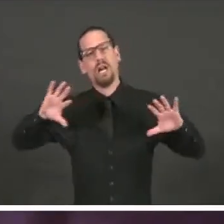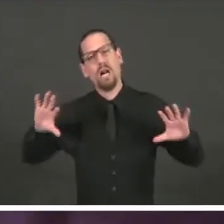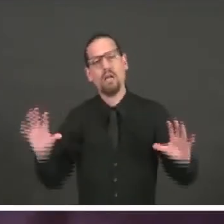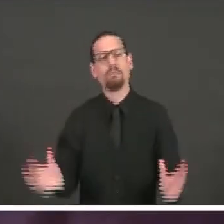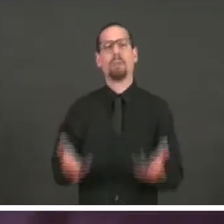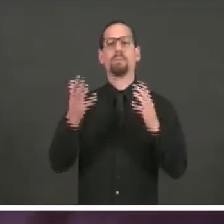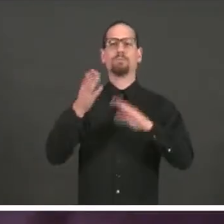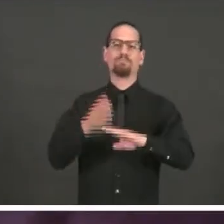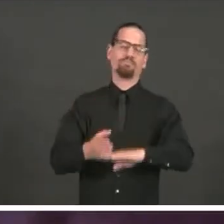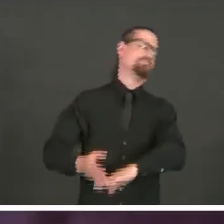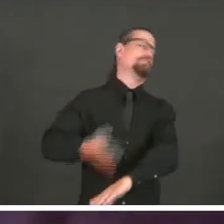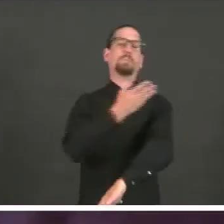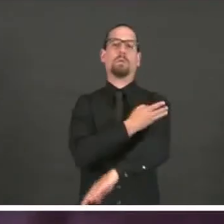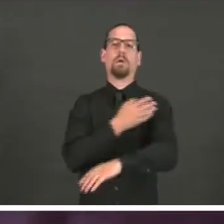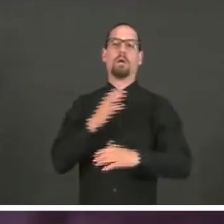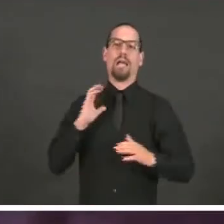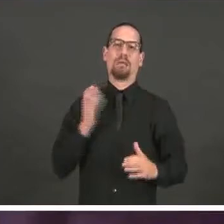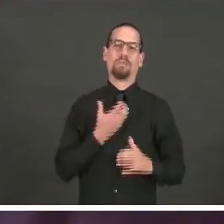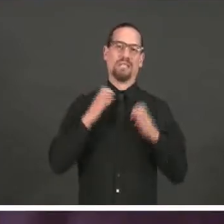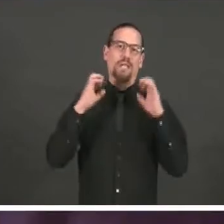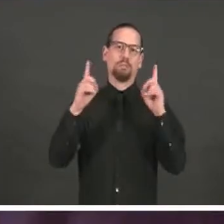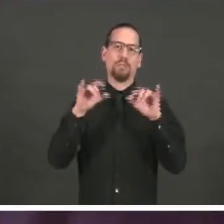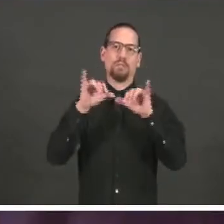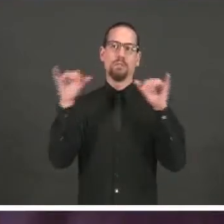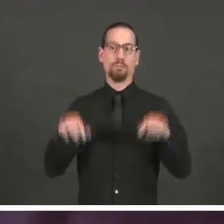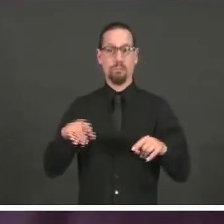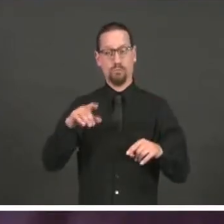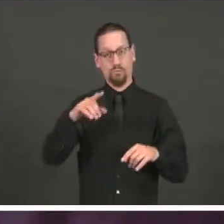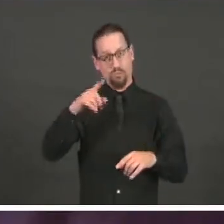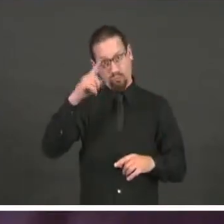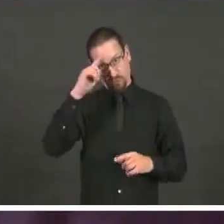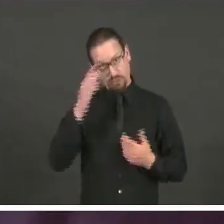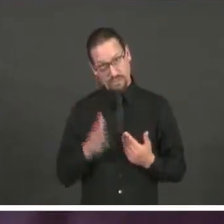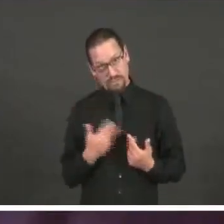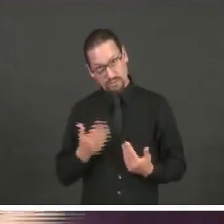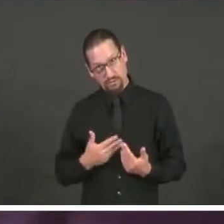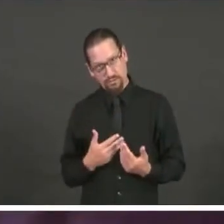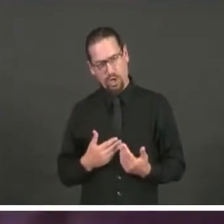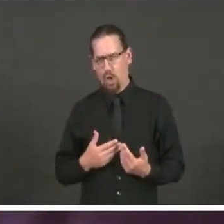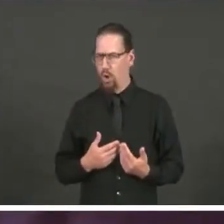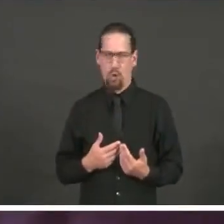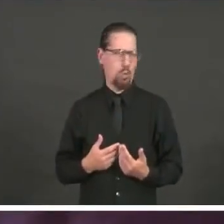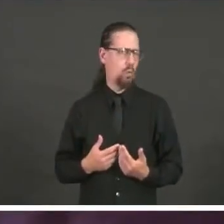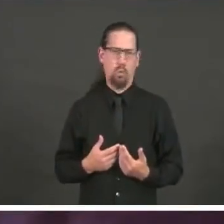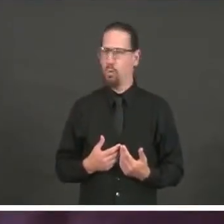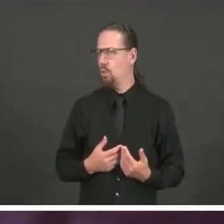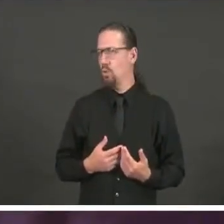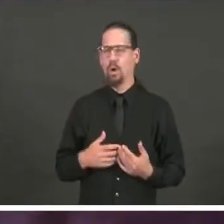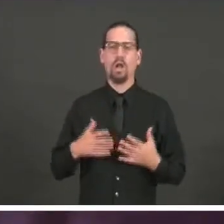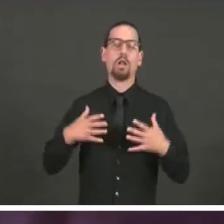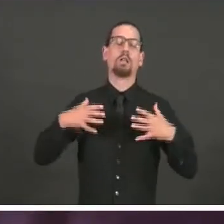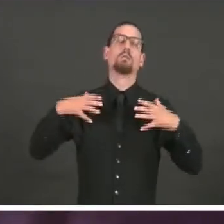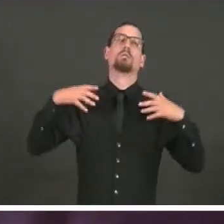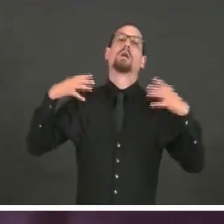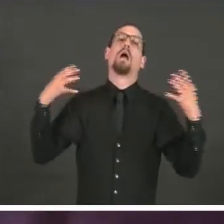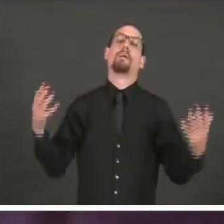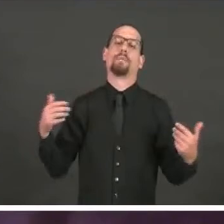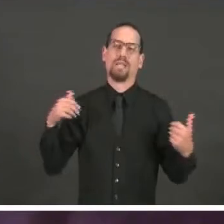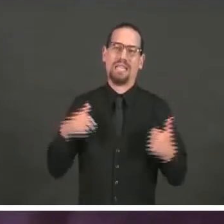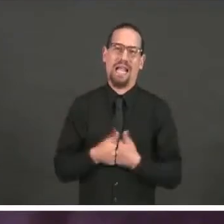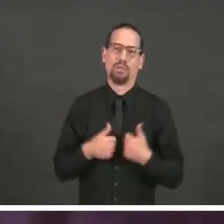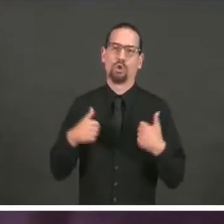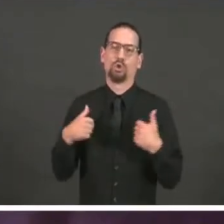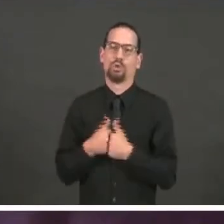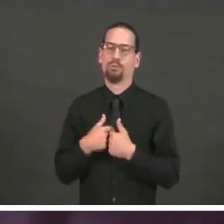that it did not have its challenges. It did not mean that automatically now everything was perfect. That's not what that meant.